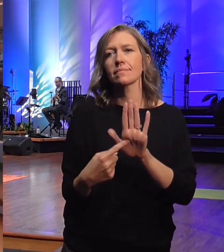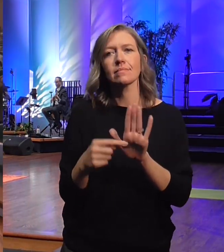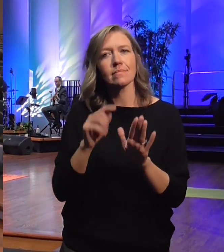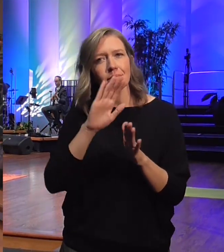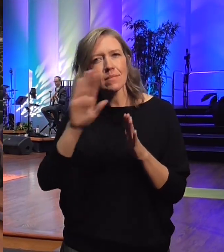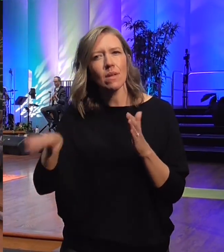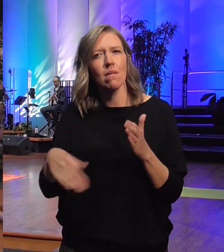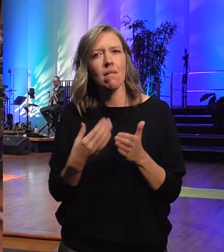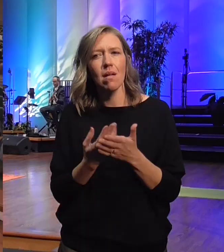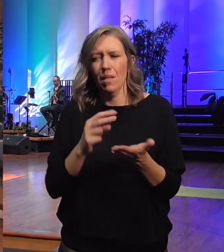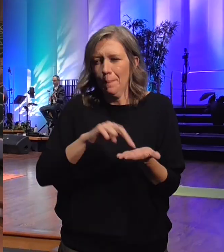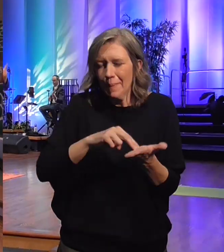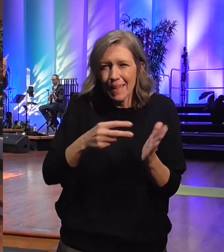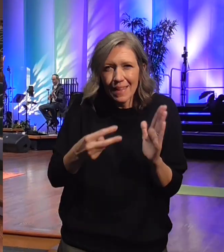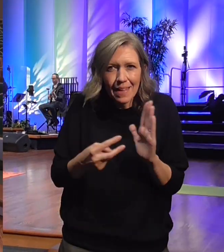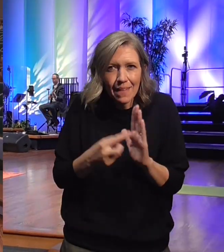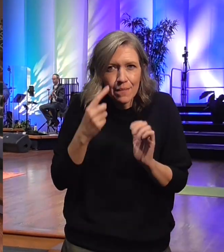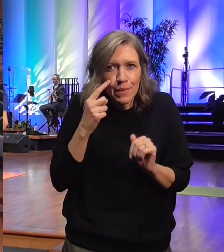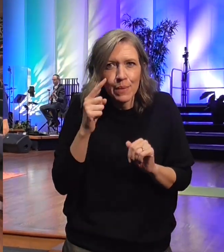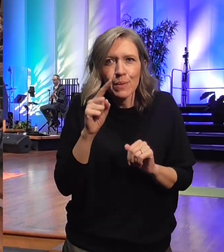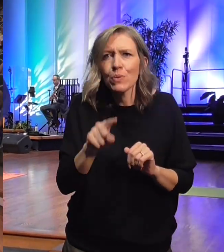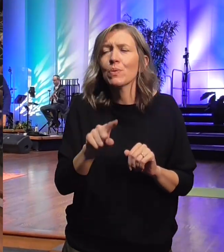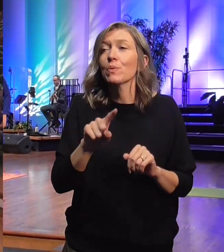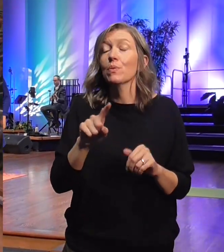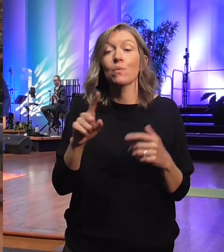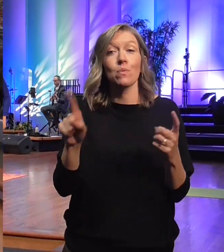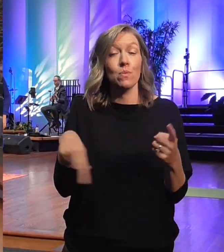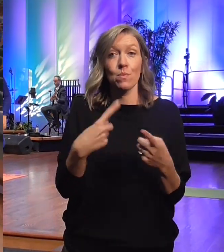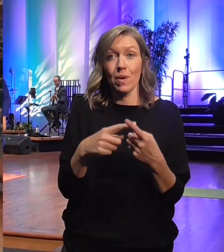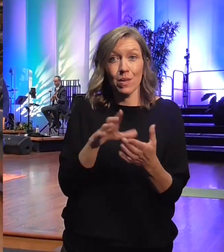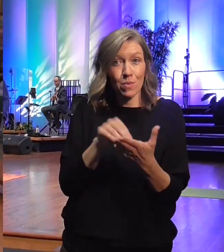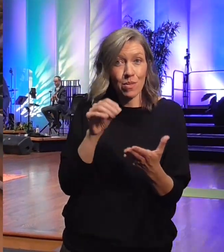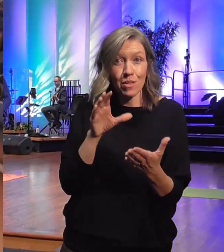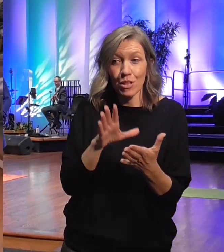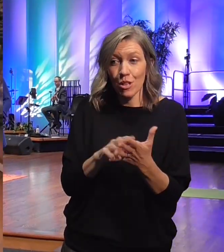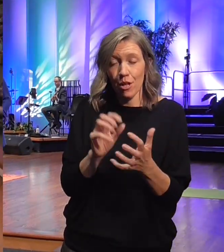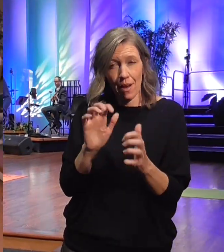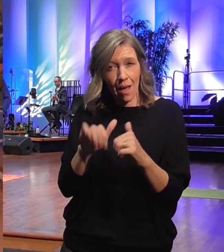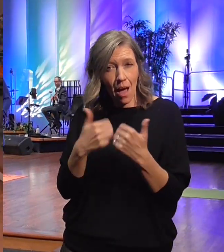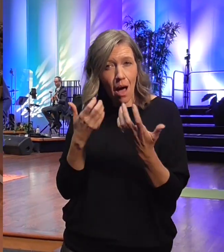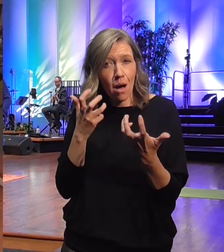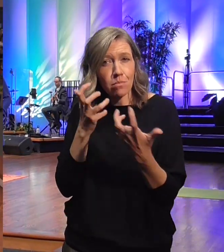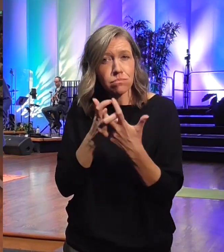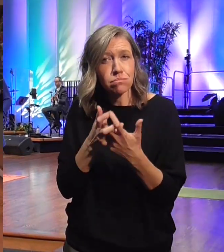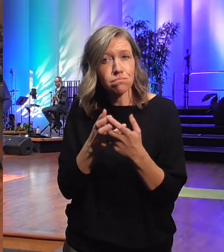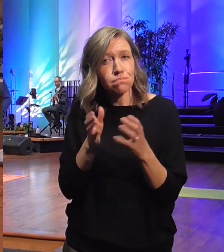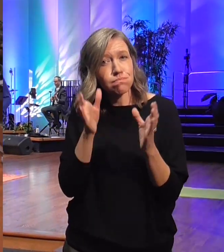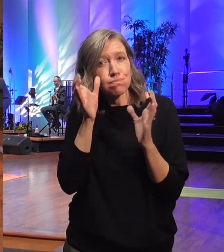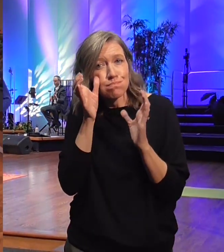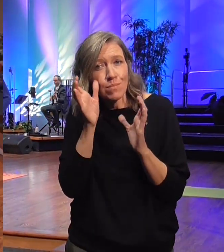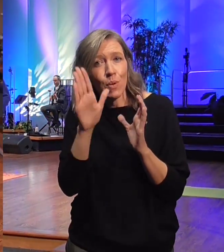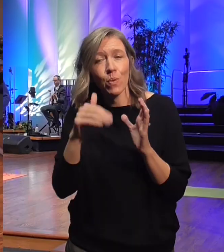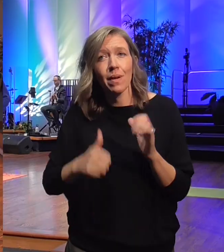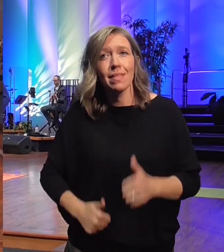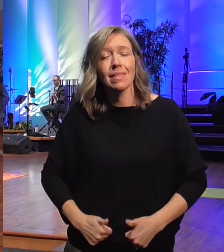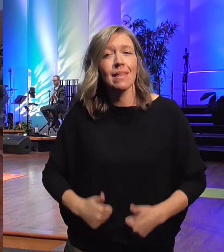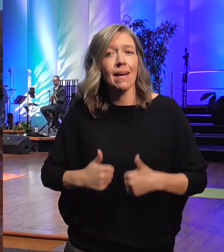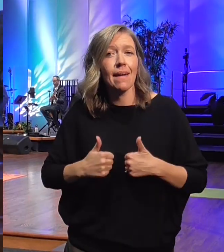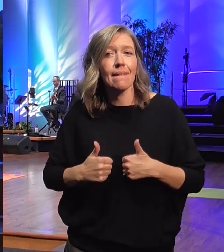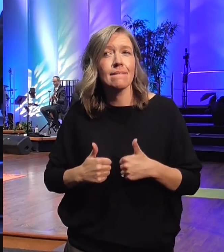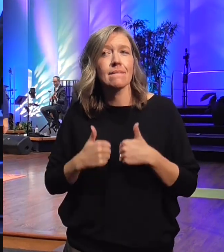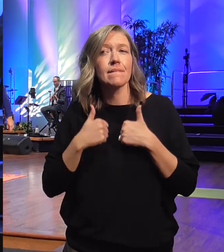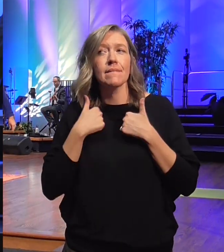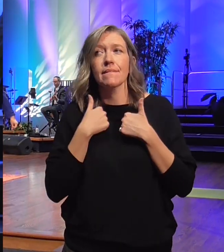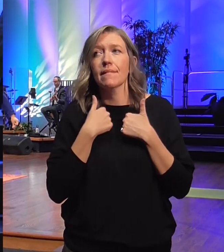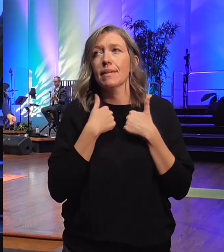All that it was meant to, only when you learn to listen to your life, life,